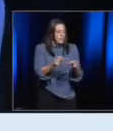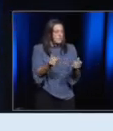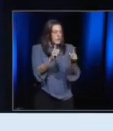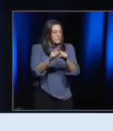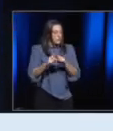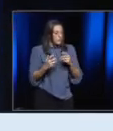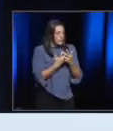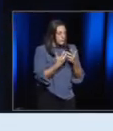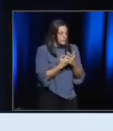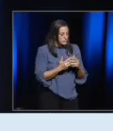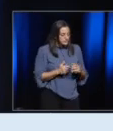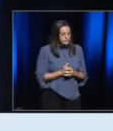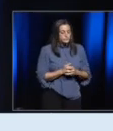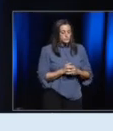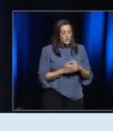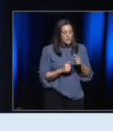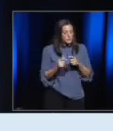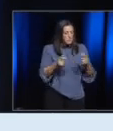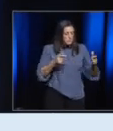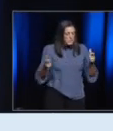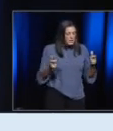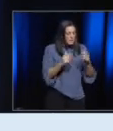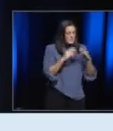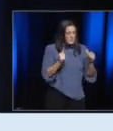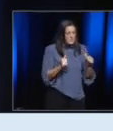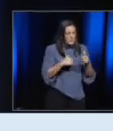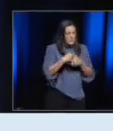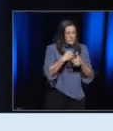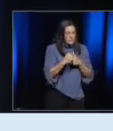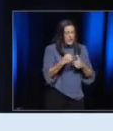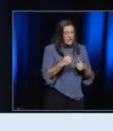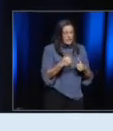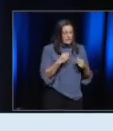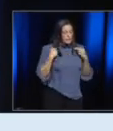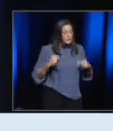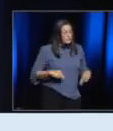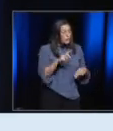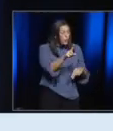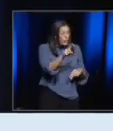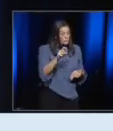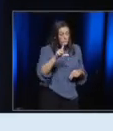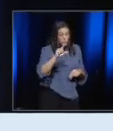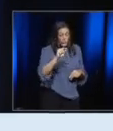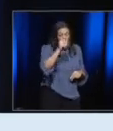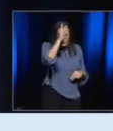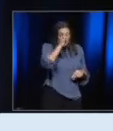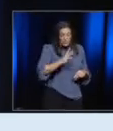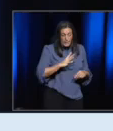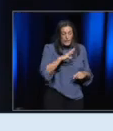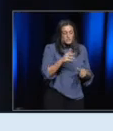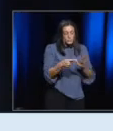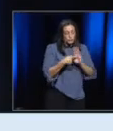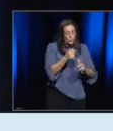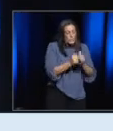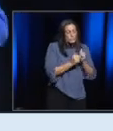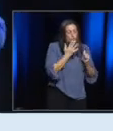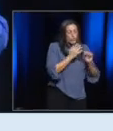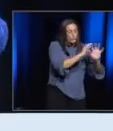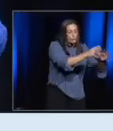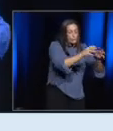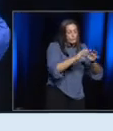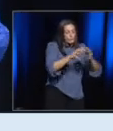alliance system outside of humans. There's 120 males there in their color-coded second-order alliances next